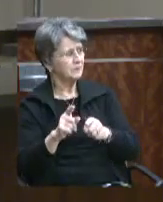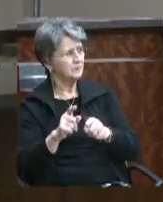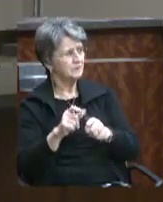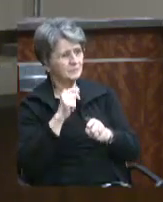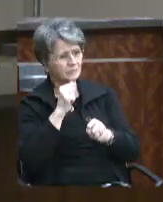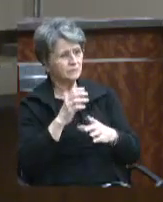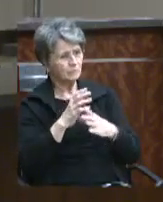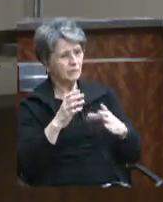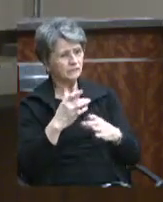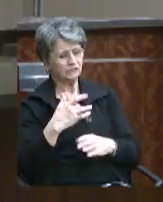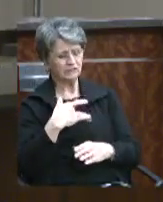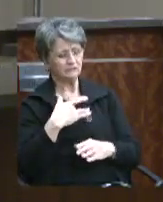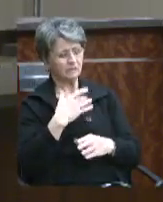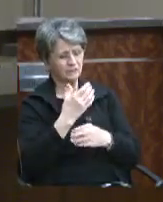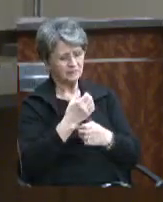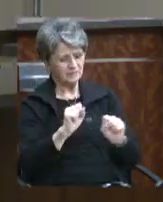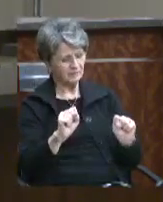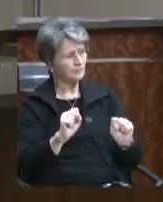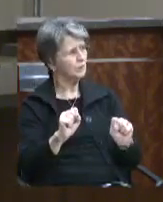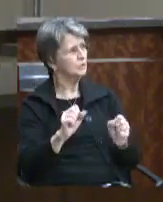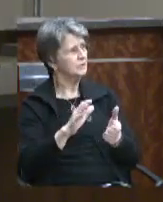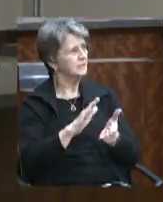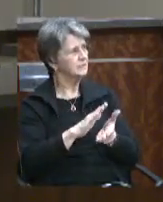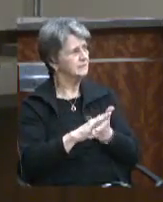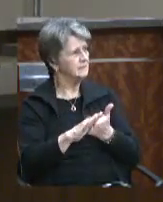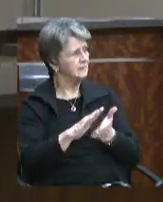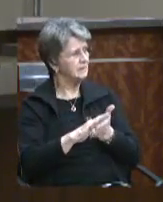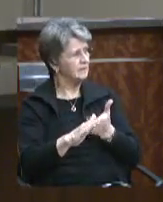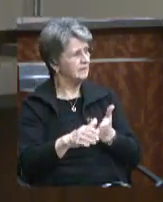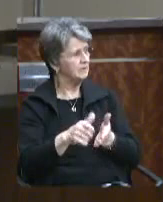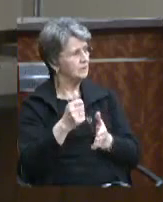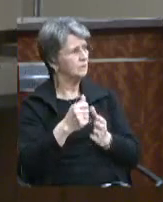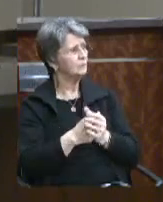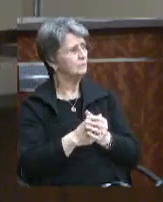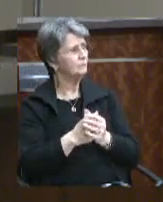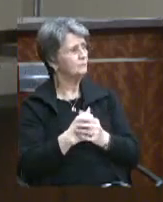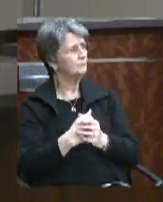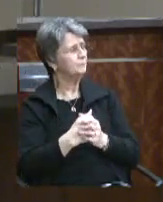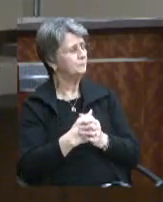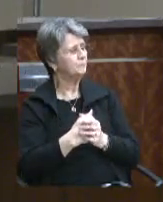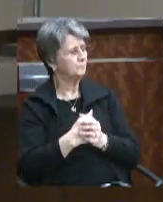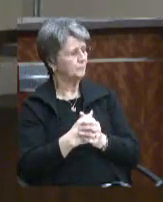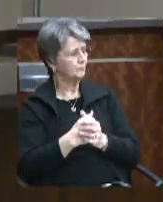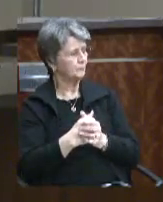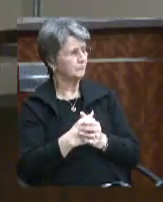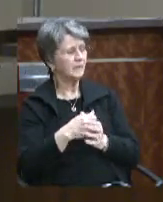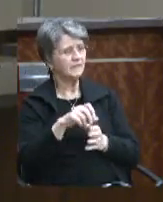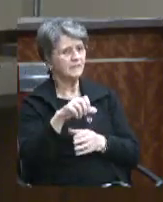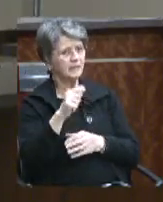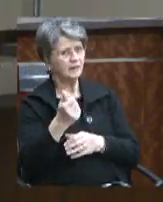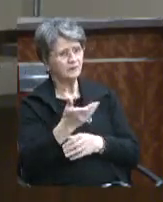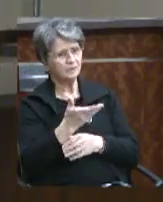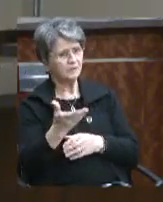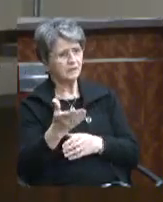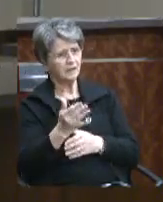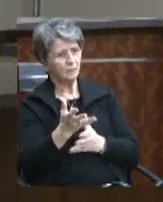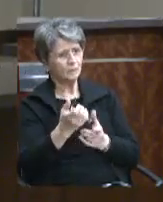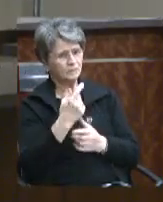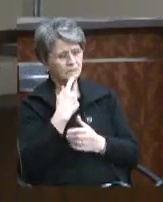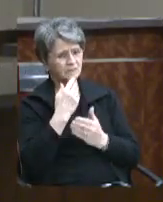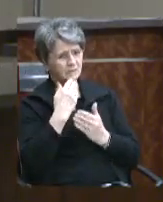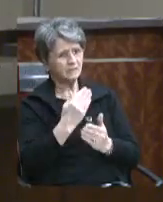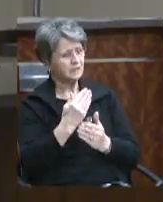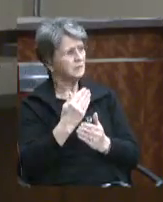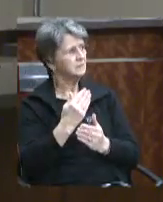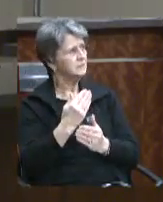safer. It's cleaner because that traffic brings a lot of trash. The other thing I wanted to thank Mr. Ricks